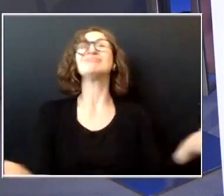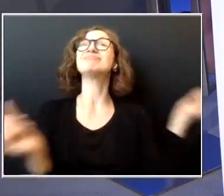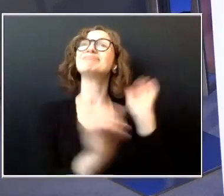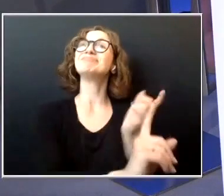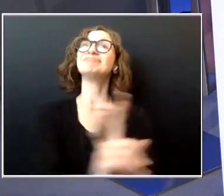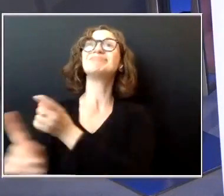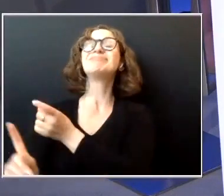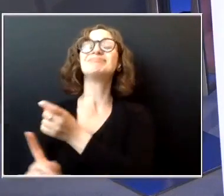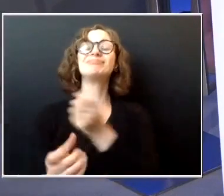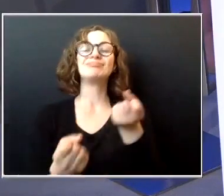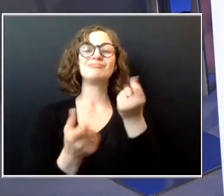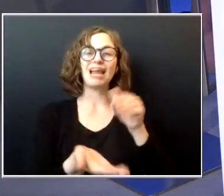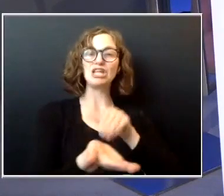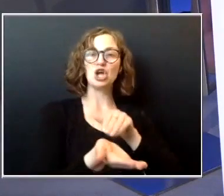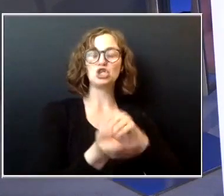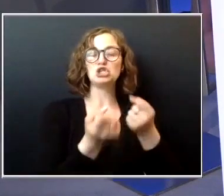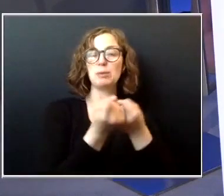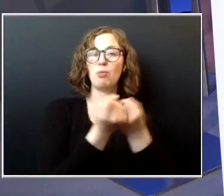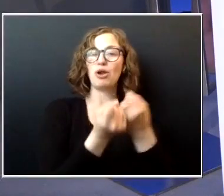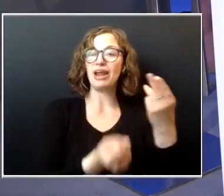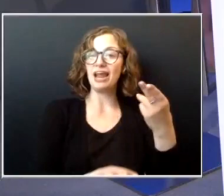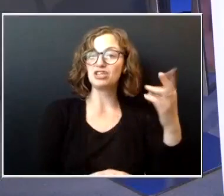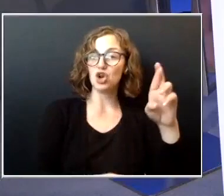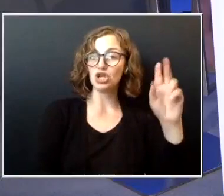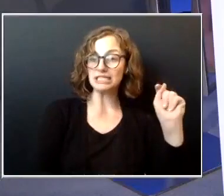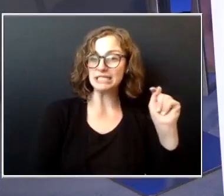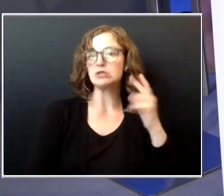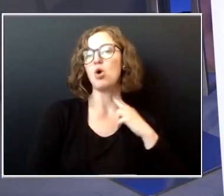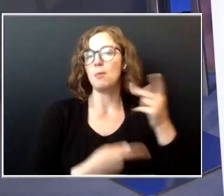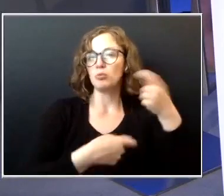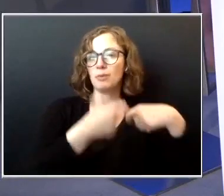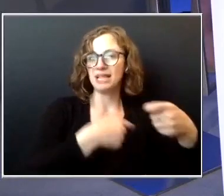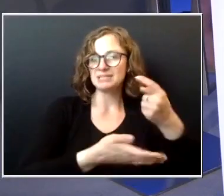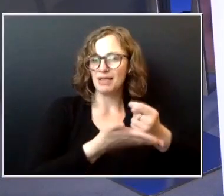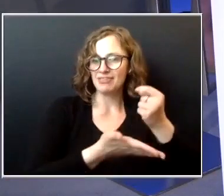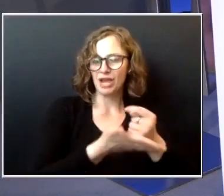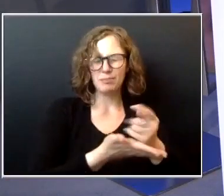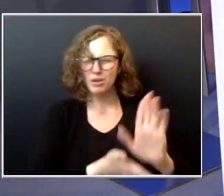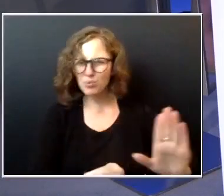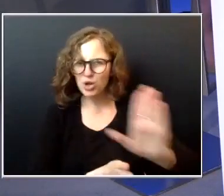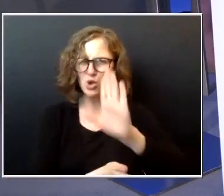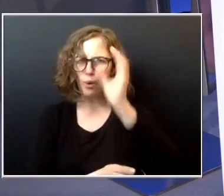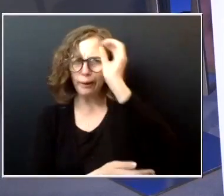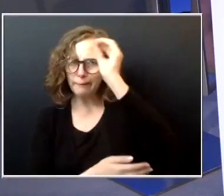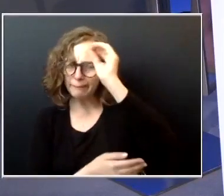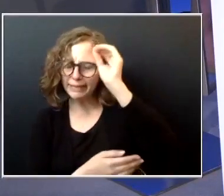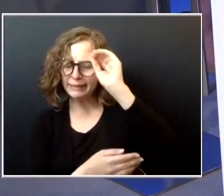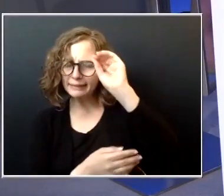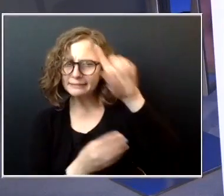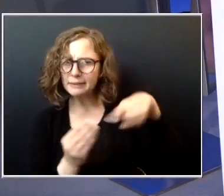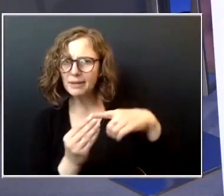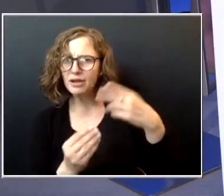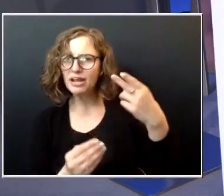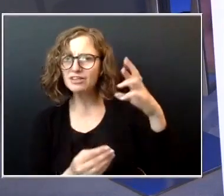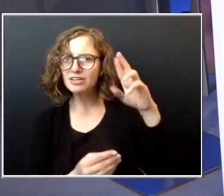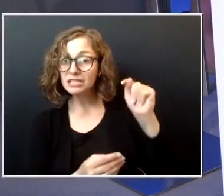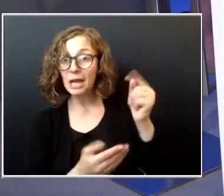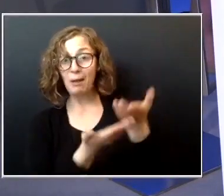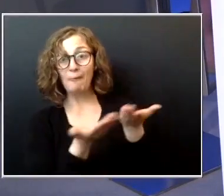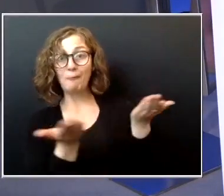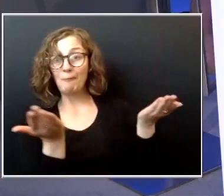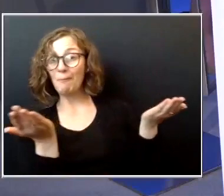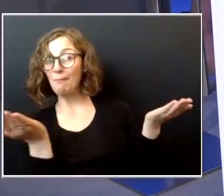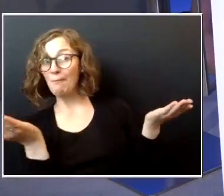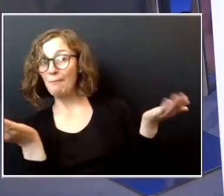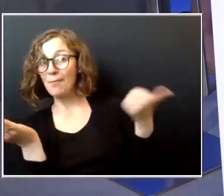current treatments, she says. What are your thoughts on hormone replacement therapy? Anybody? Anybody wants to jump on that one? I will